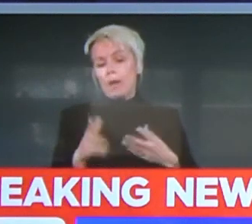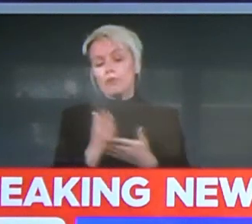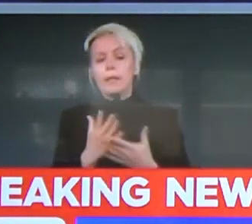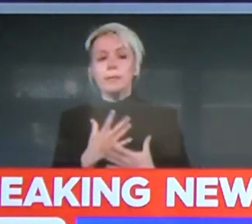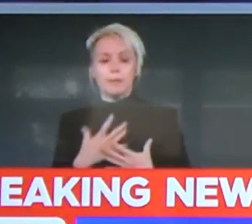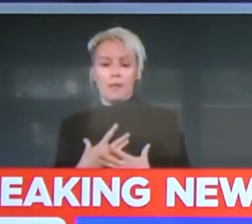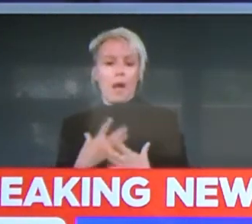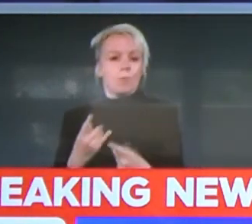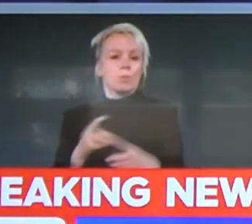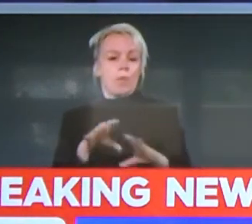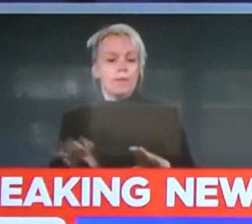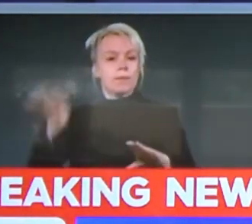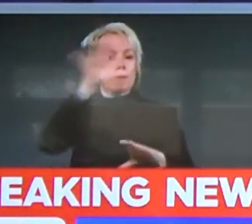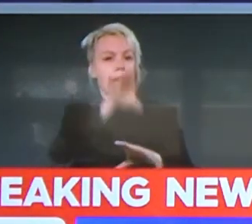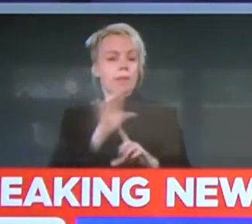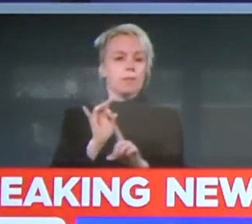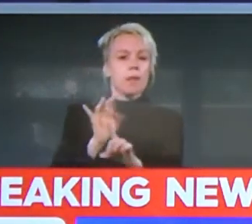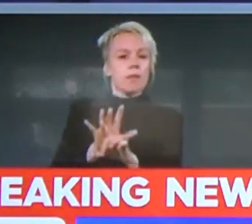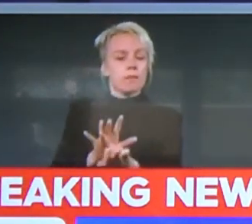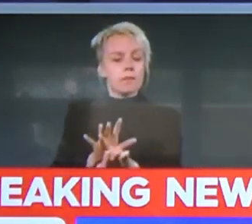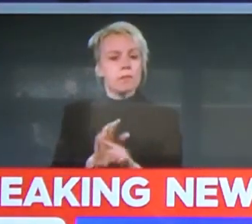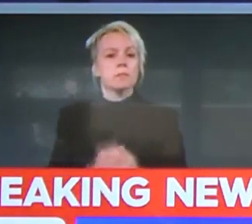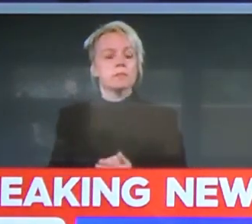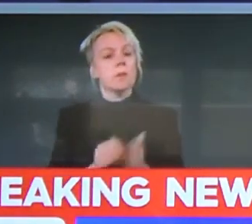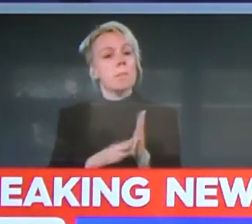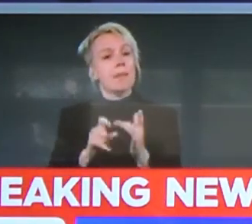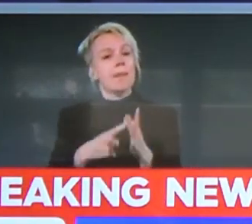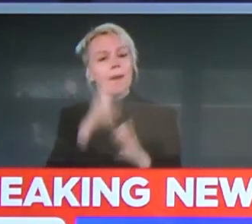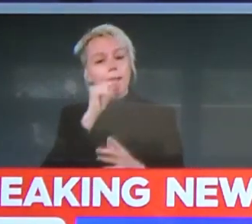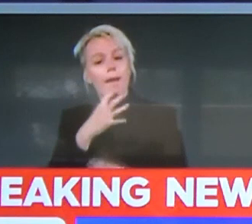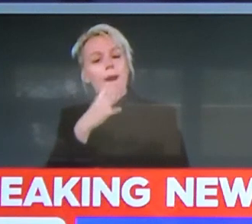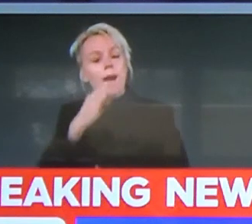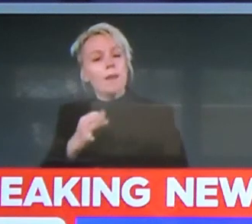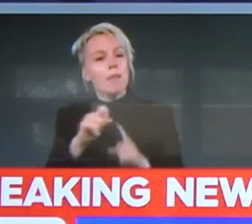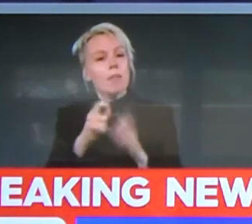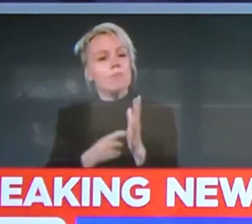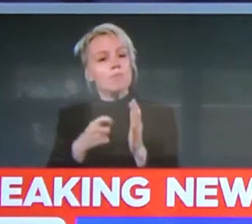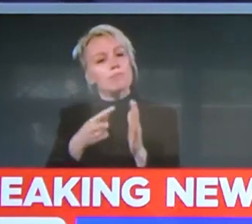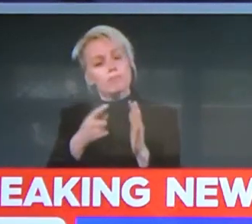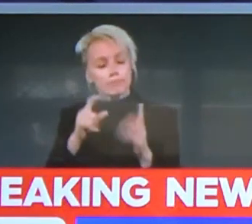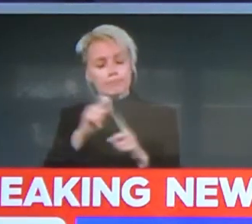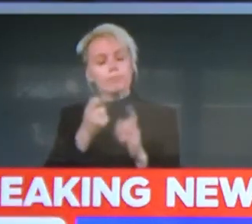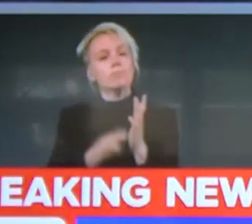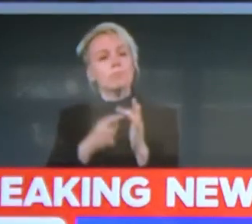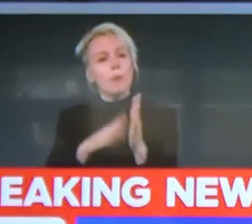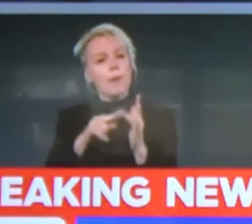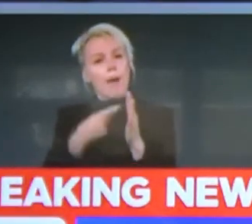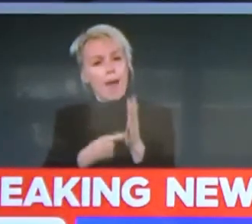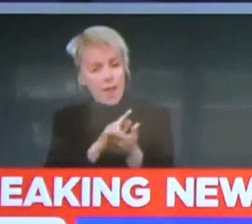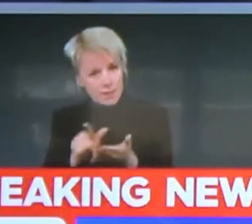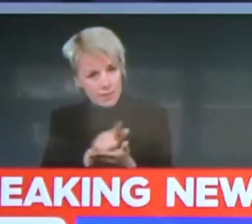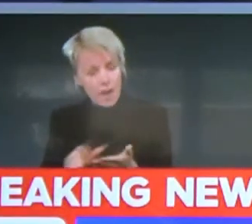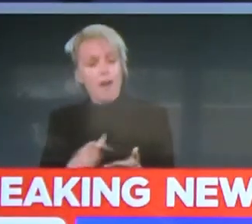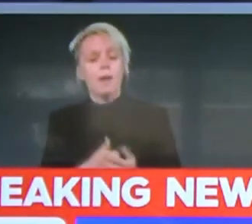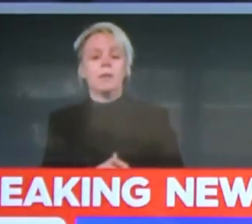territories, and there'll be opportunities, I'm sure, for media to put those questions to the states and territories and the premiers, as they'll be marshalling those resources and deploying